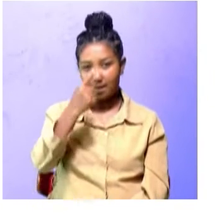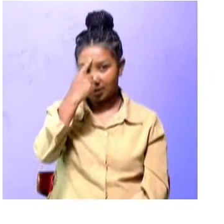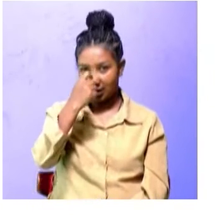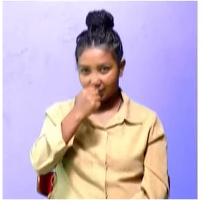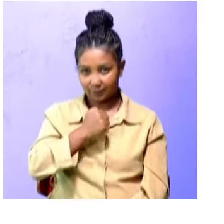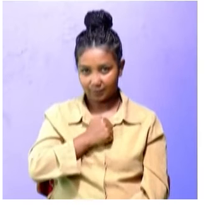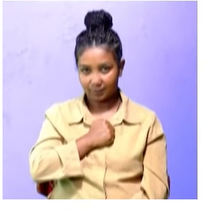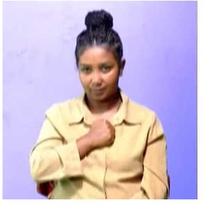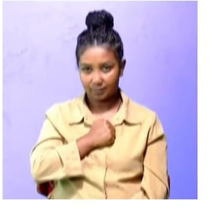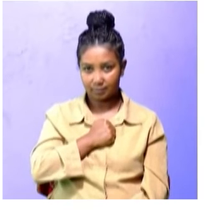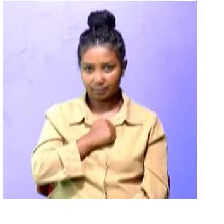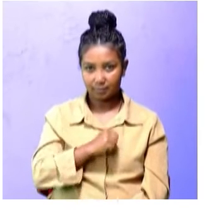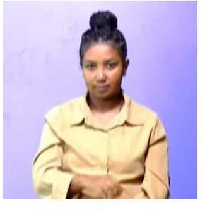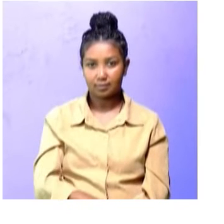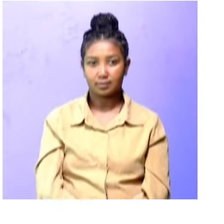believe